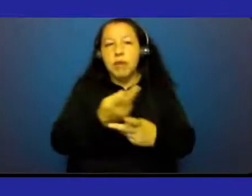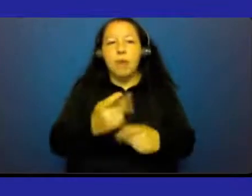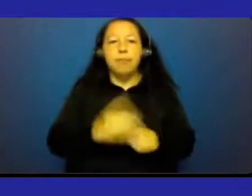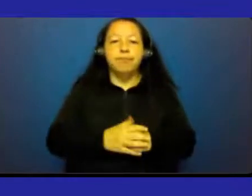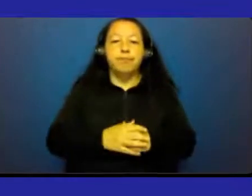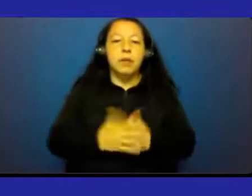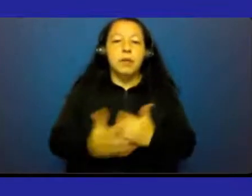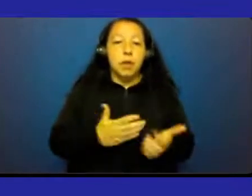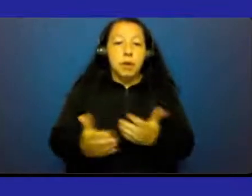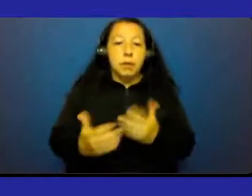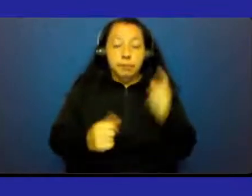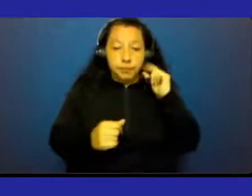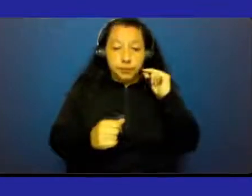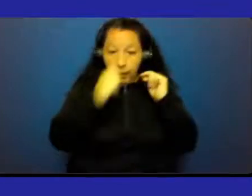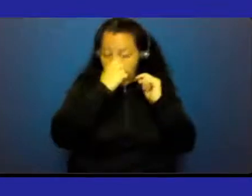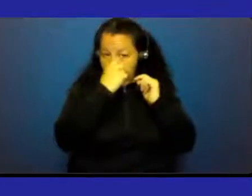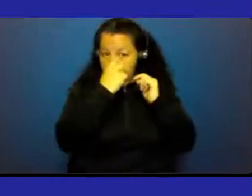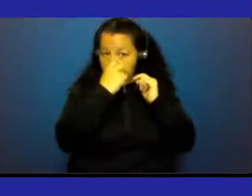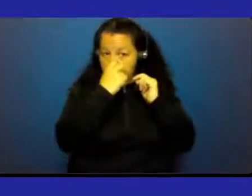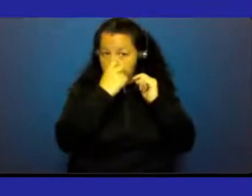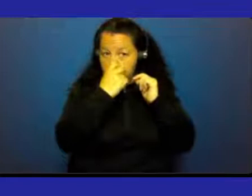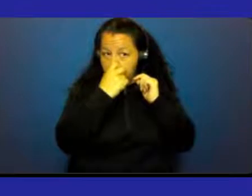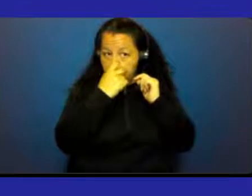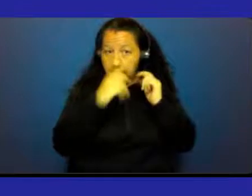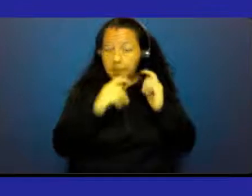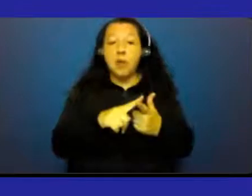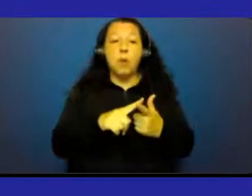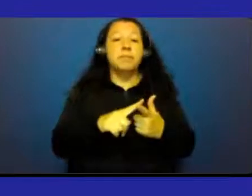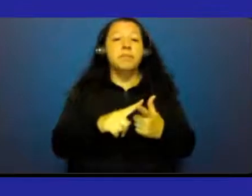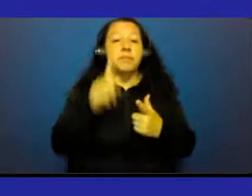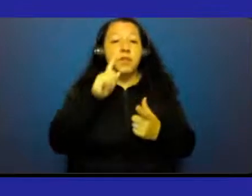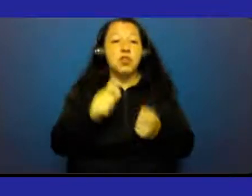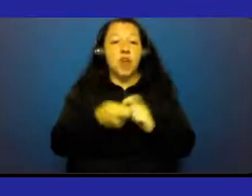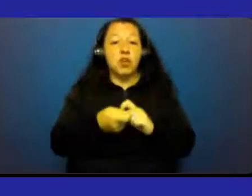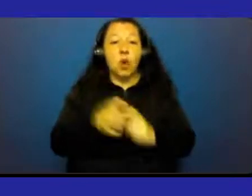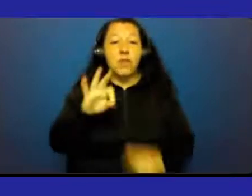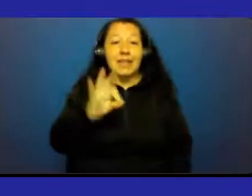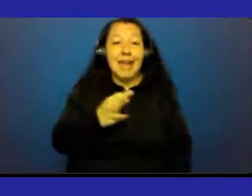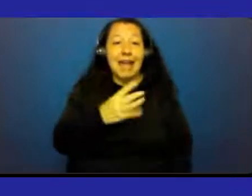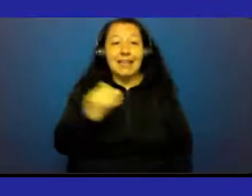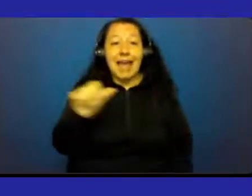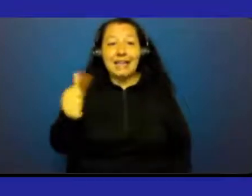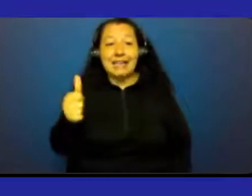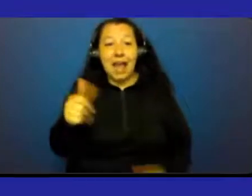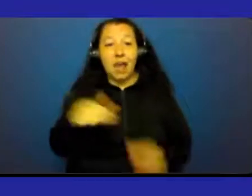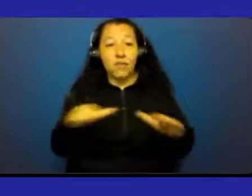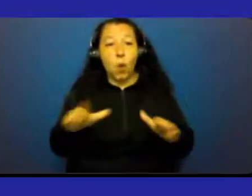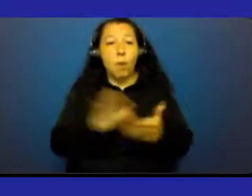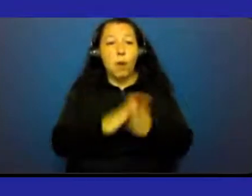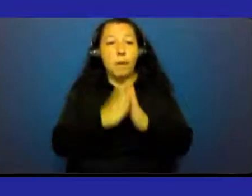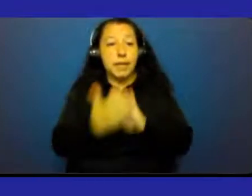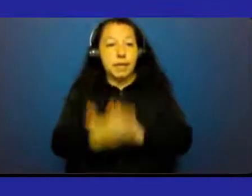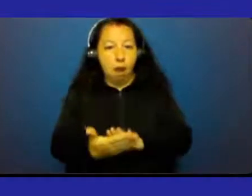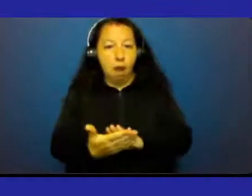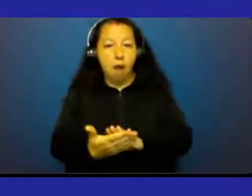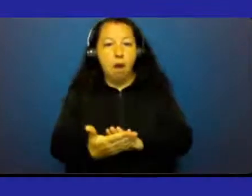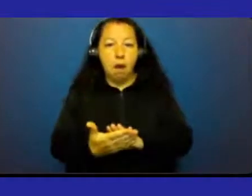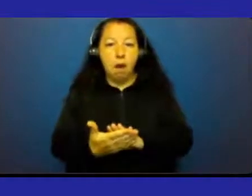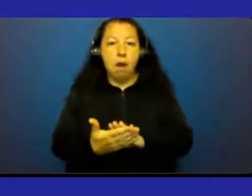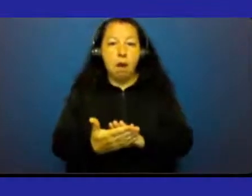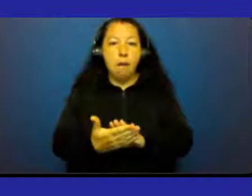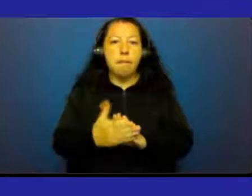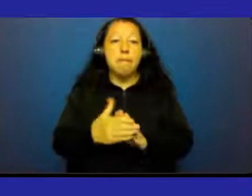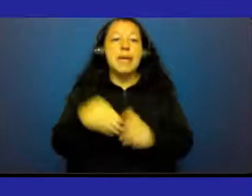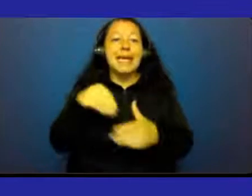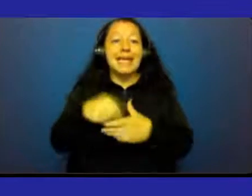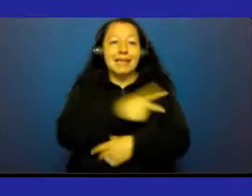which will turn over the 9th and the 10th floors to corrections for their inpatient units. This is not only